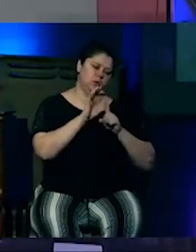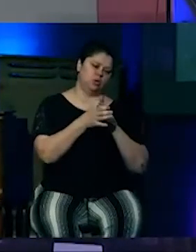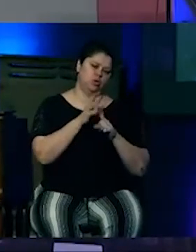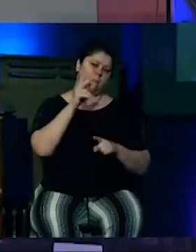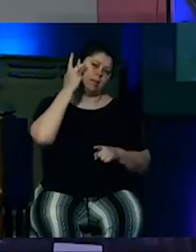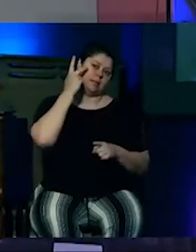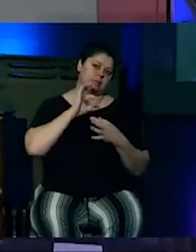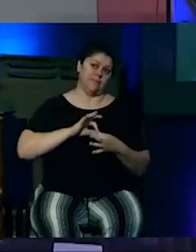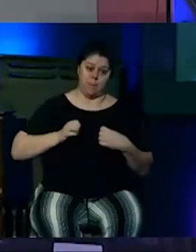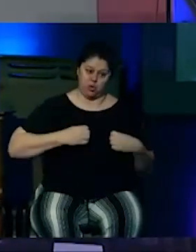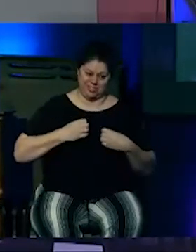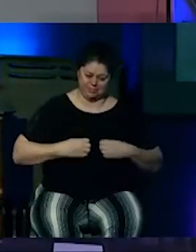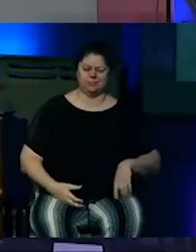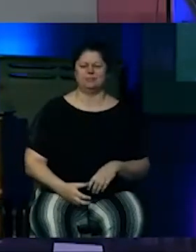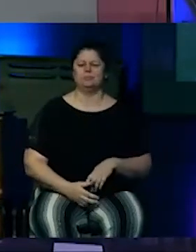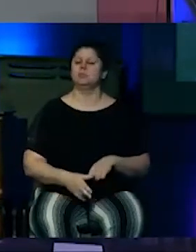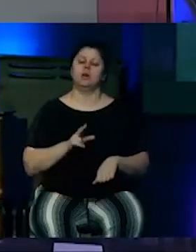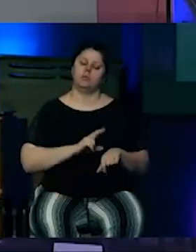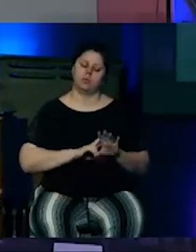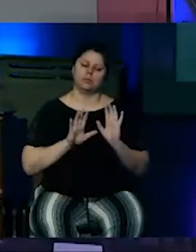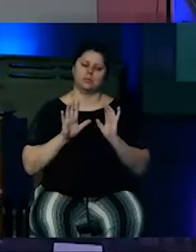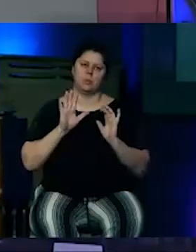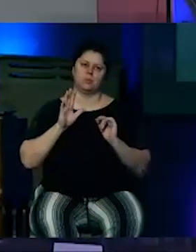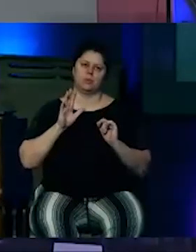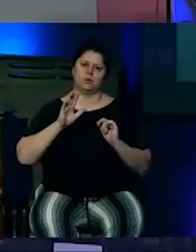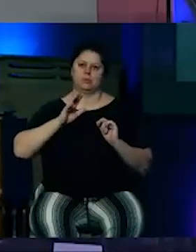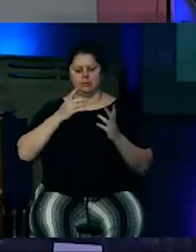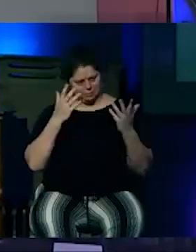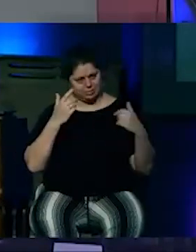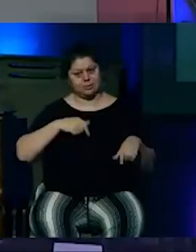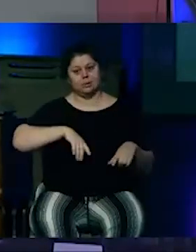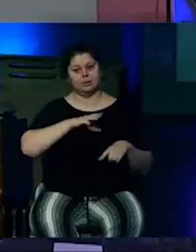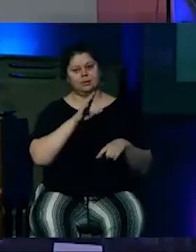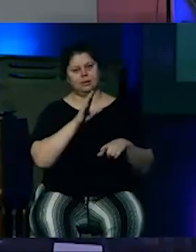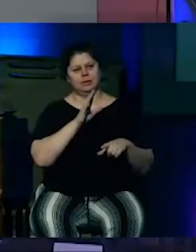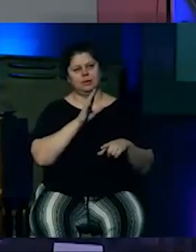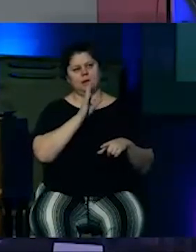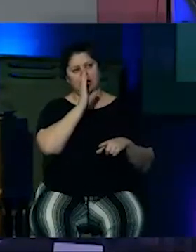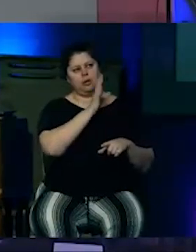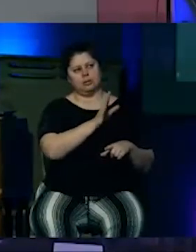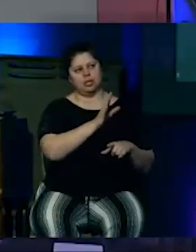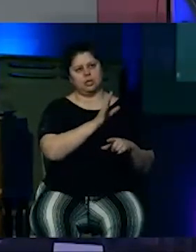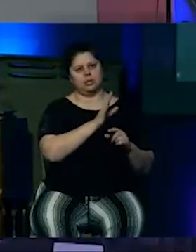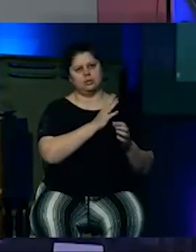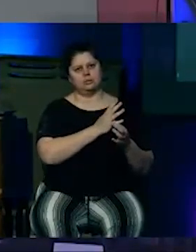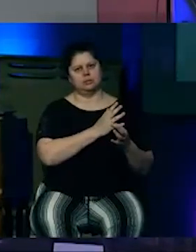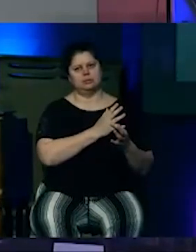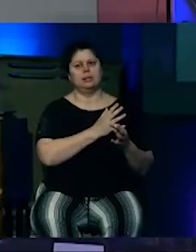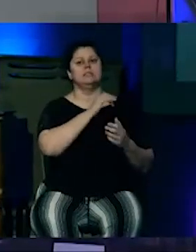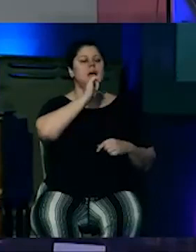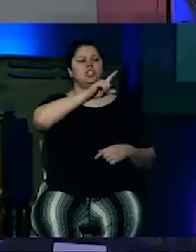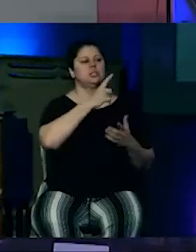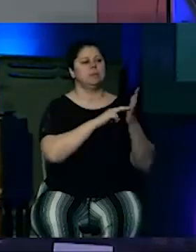Emotion. Of course, one does not do heterosexuality simply through who one does and does not have